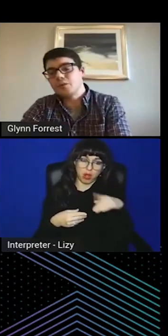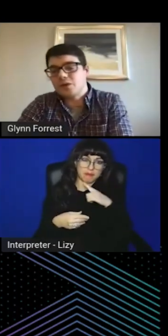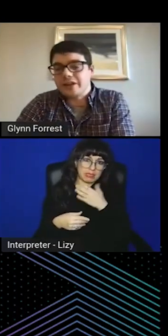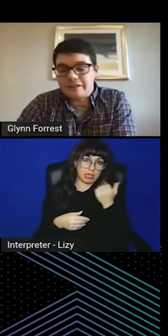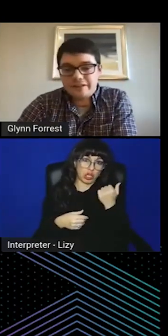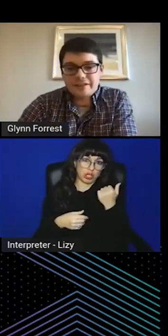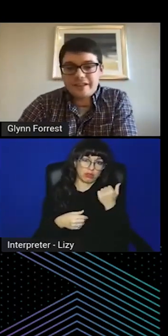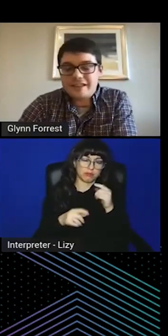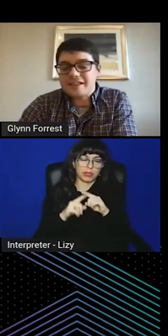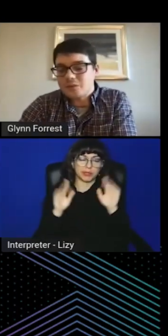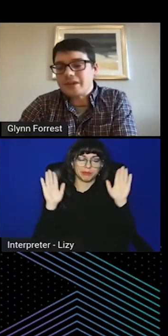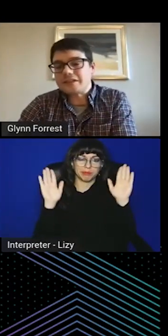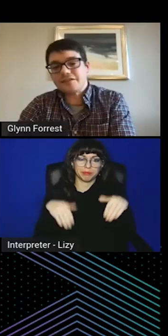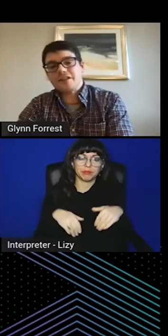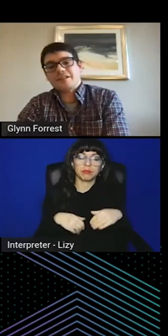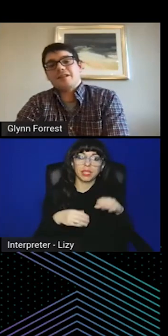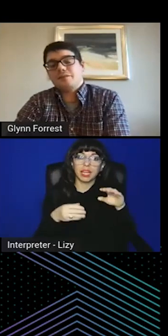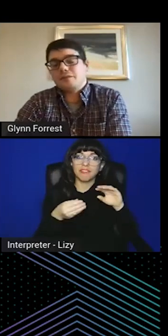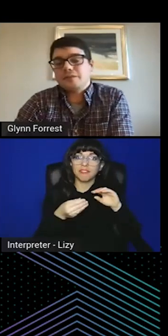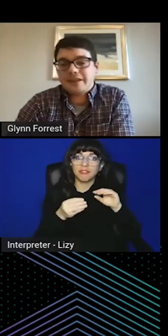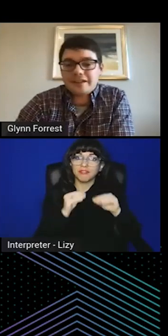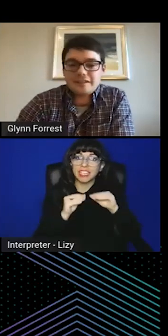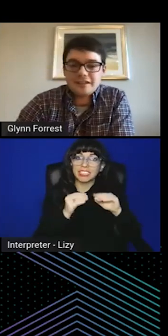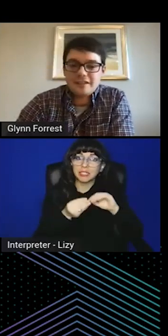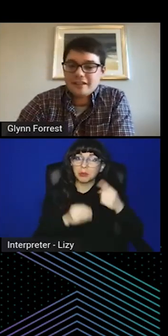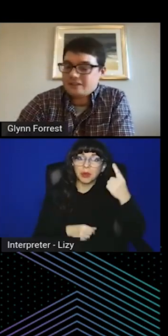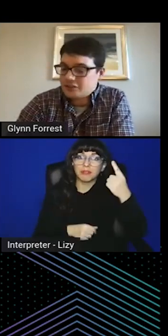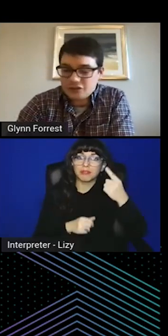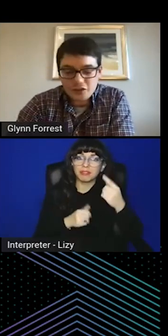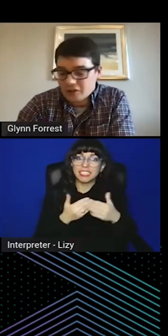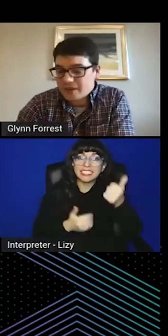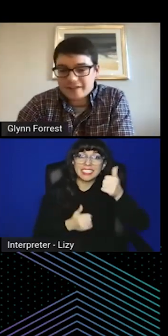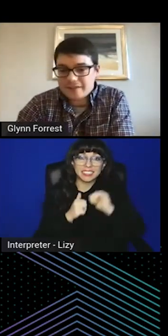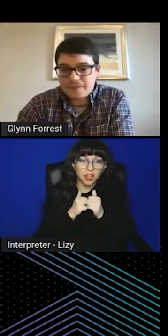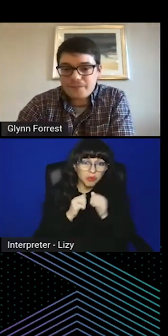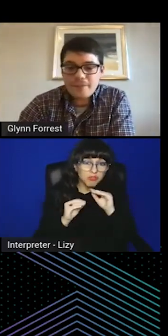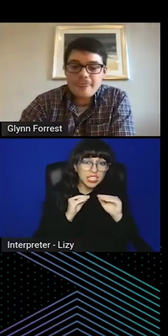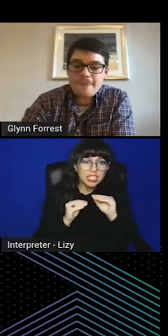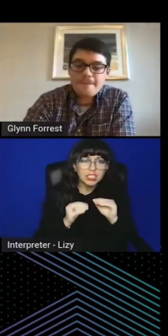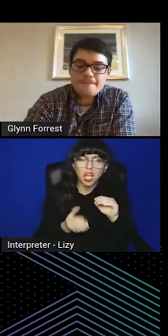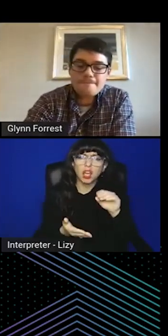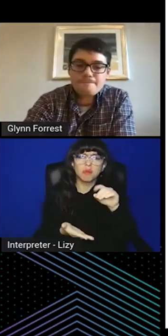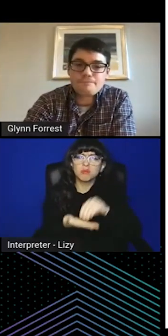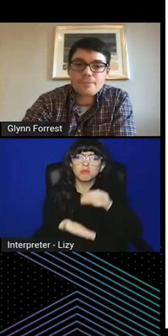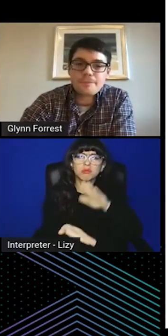number one, the easiest way to fix a problem like this is to just document it.